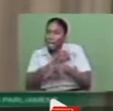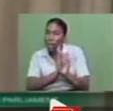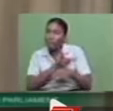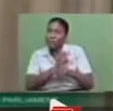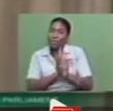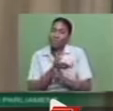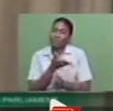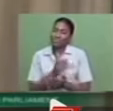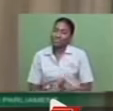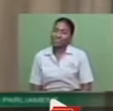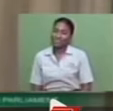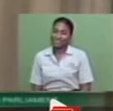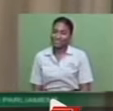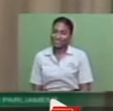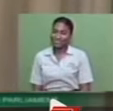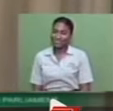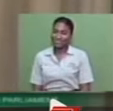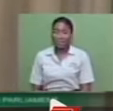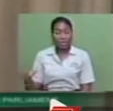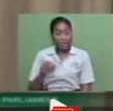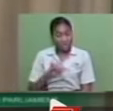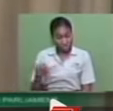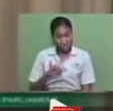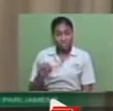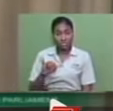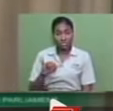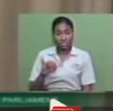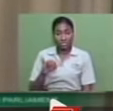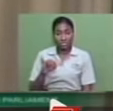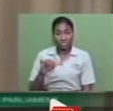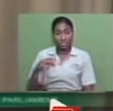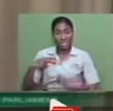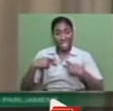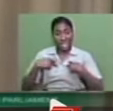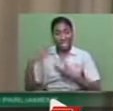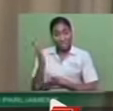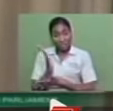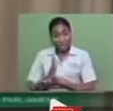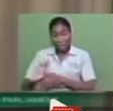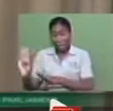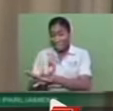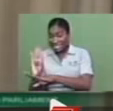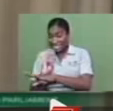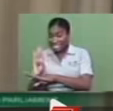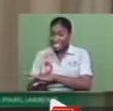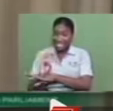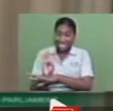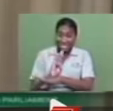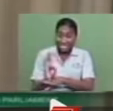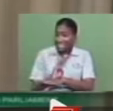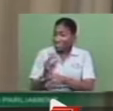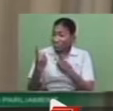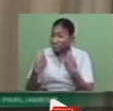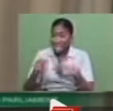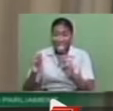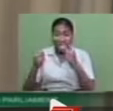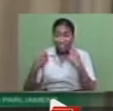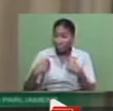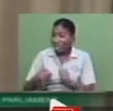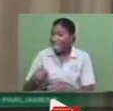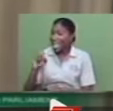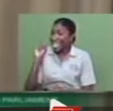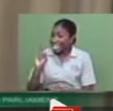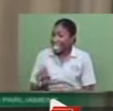be noted persons and businesses have severe challenges to get foreign reserves, to get US dollars, which is